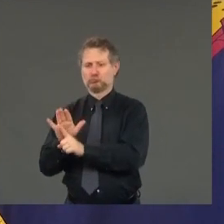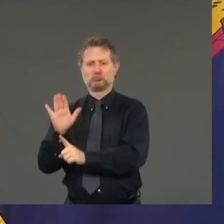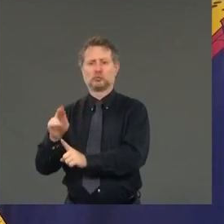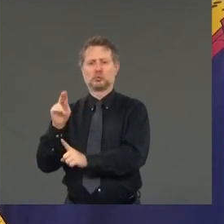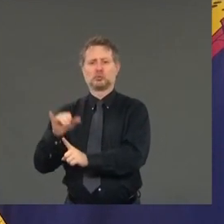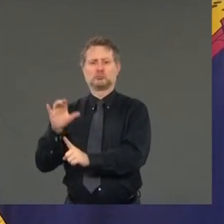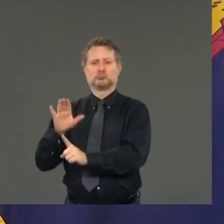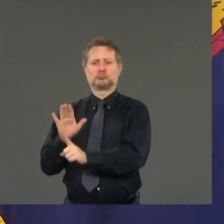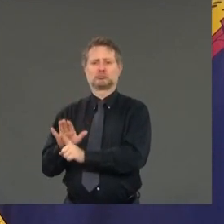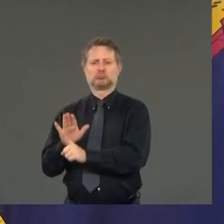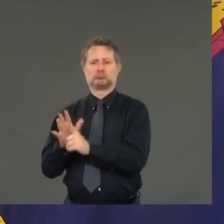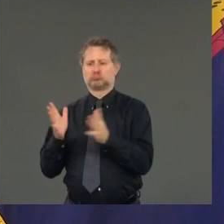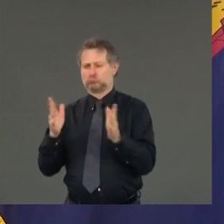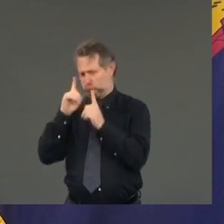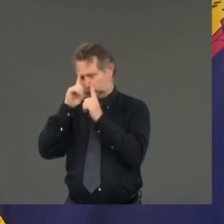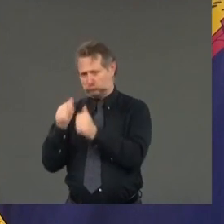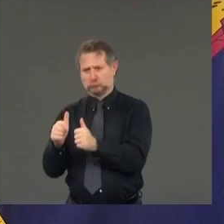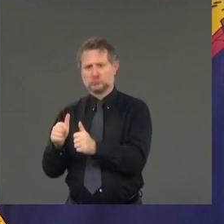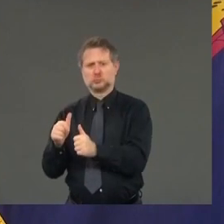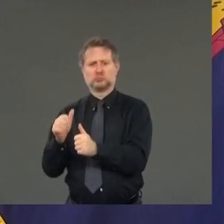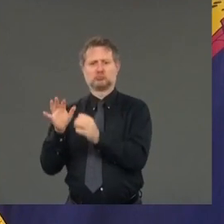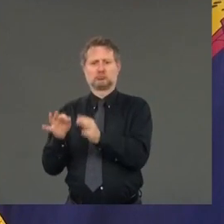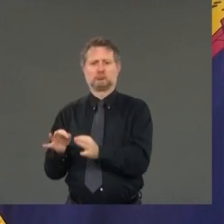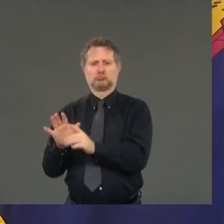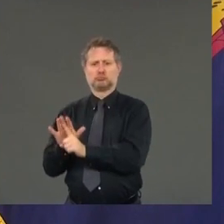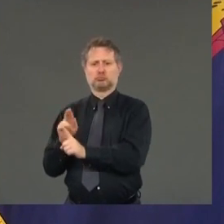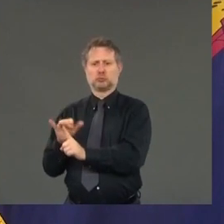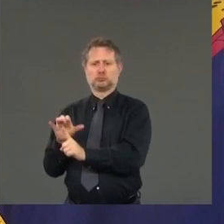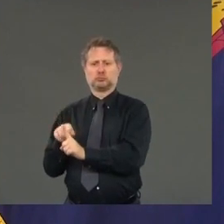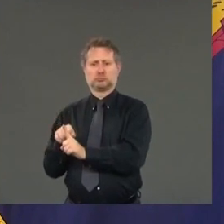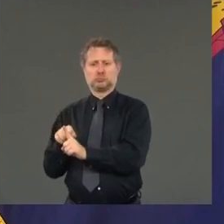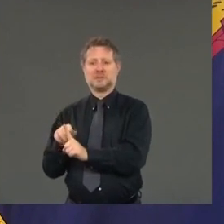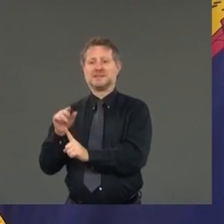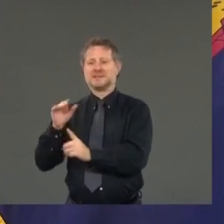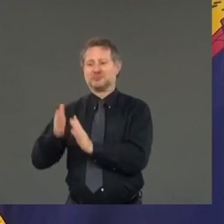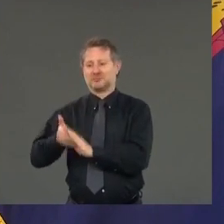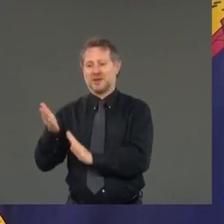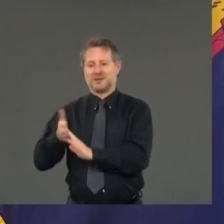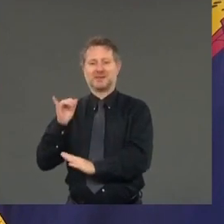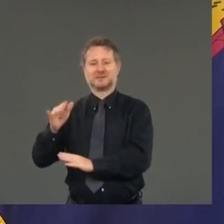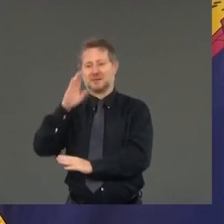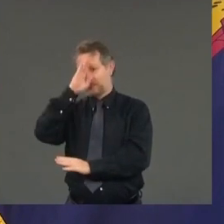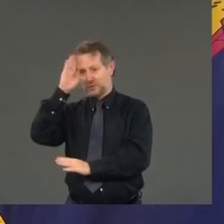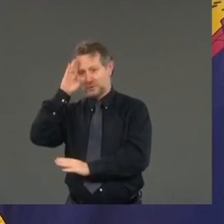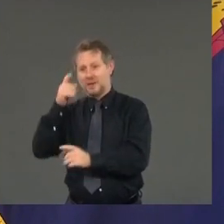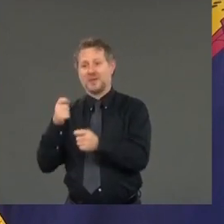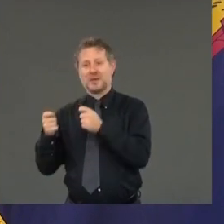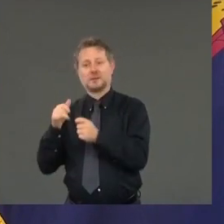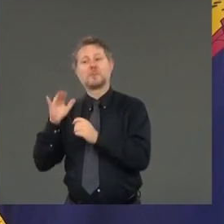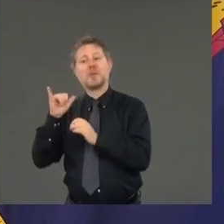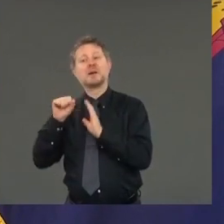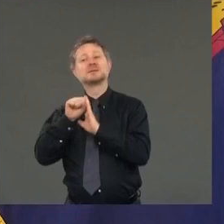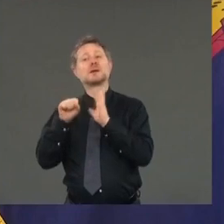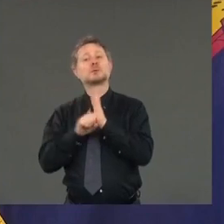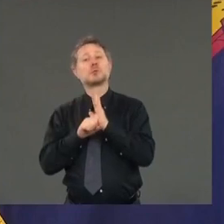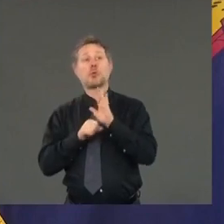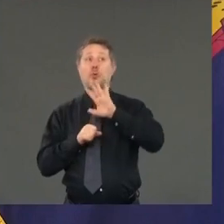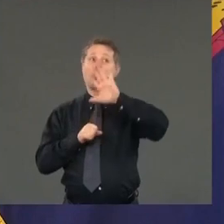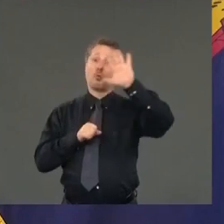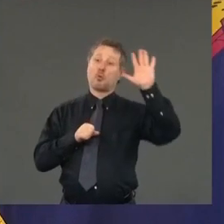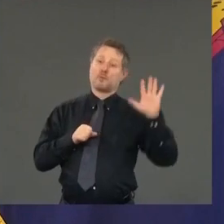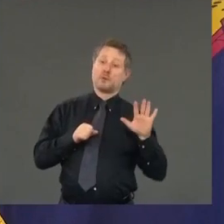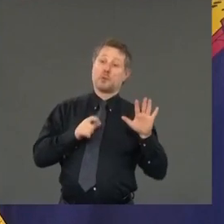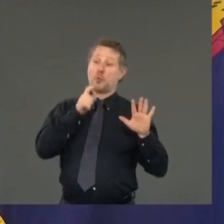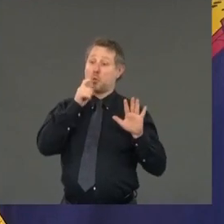that's up to the city. They are city-run hospitals. They're regulated by the state also, but they're city-run